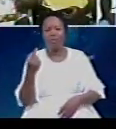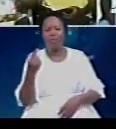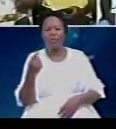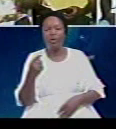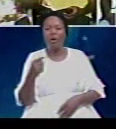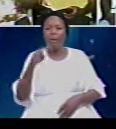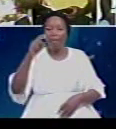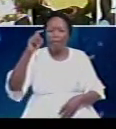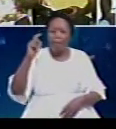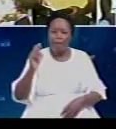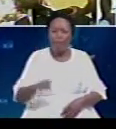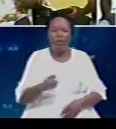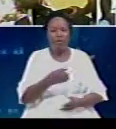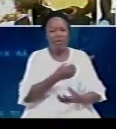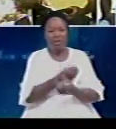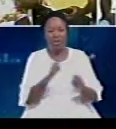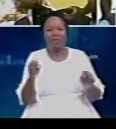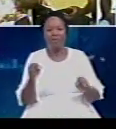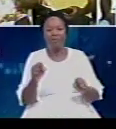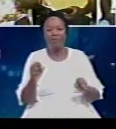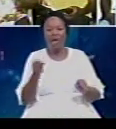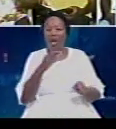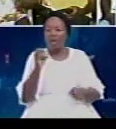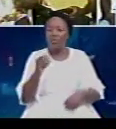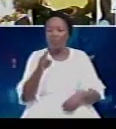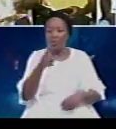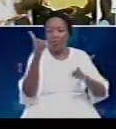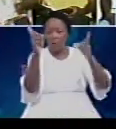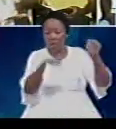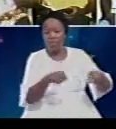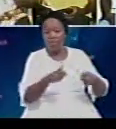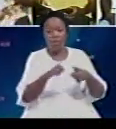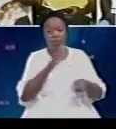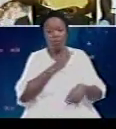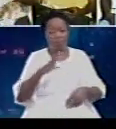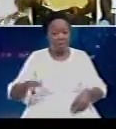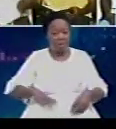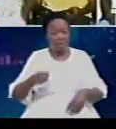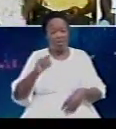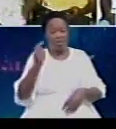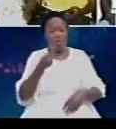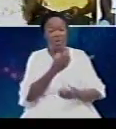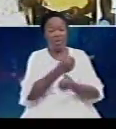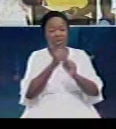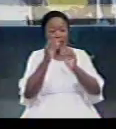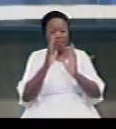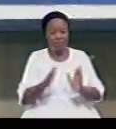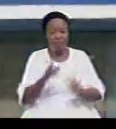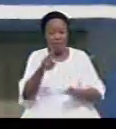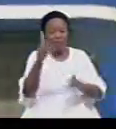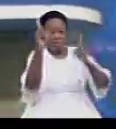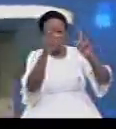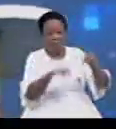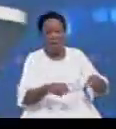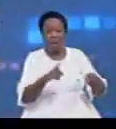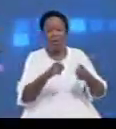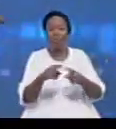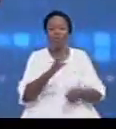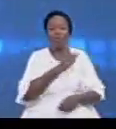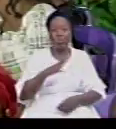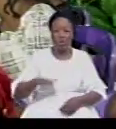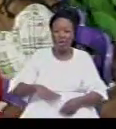must save. And so you come to Christ, the only Savior. You come to Christ,